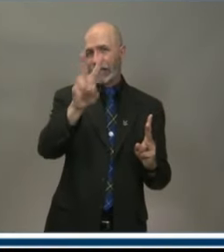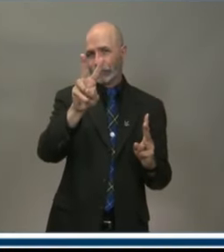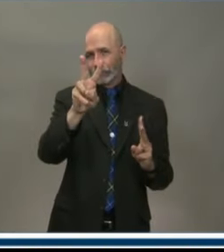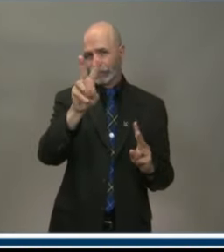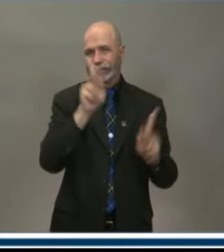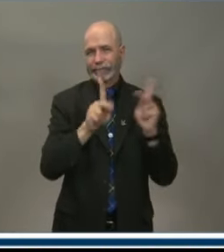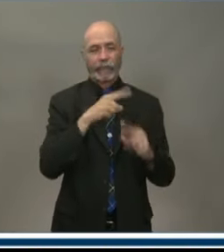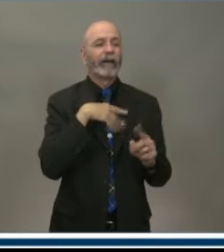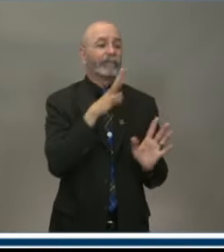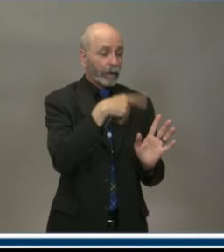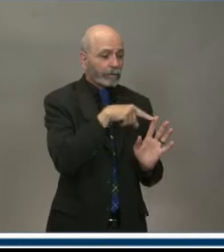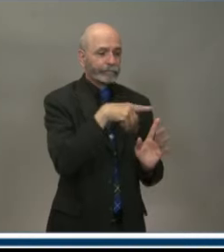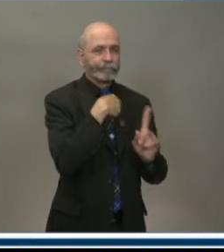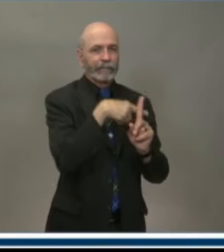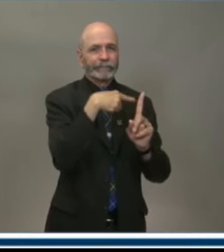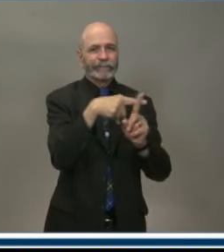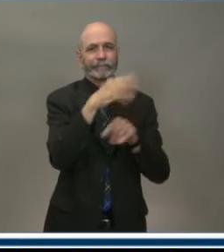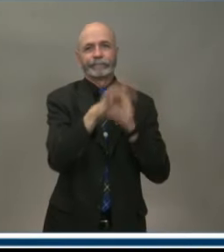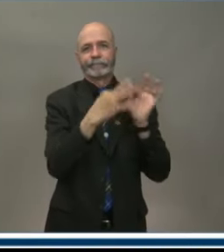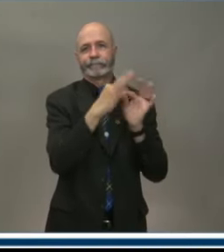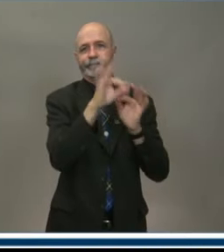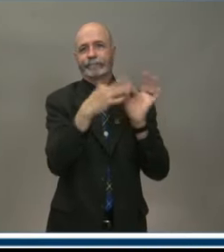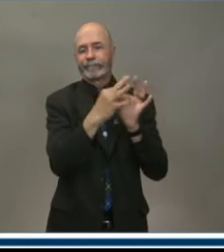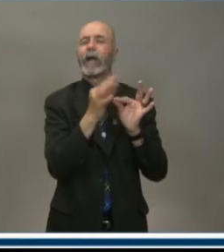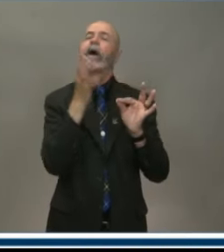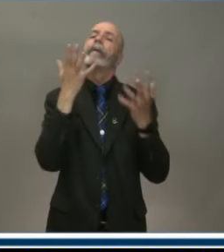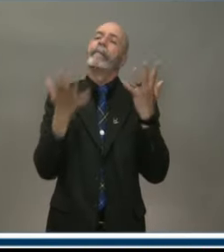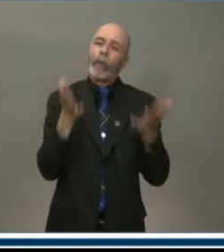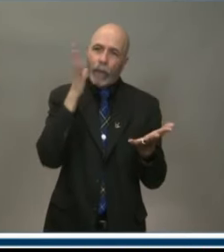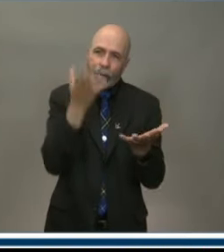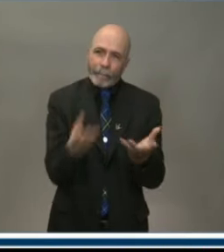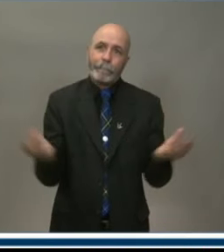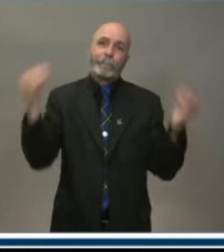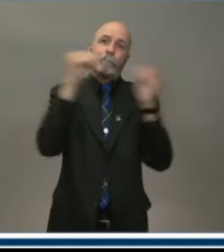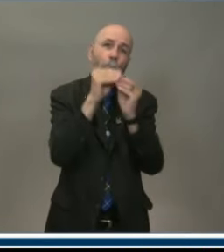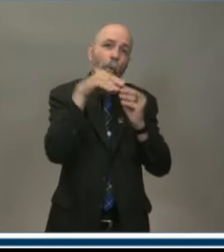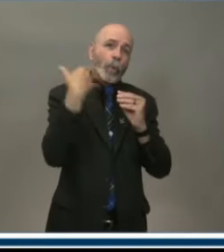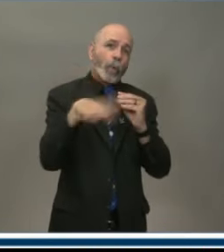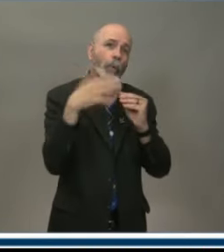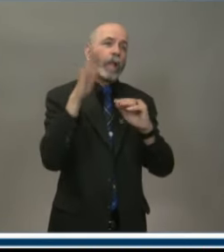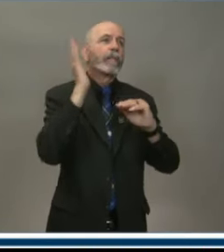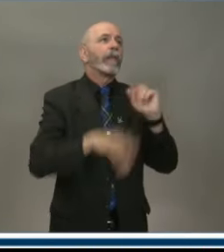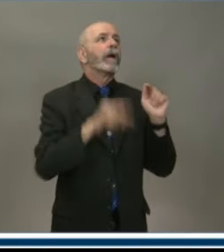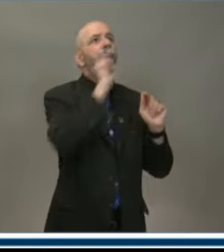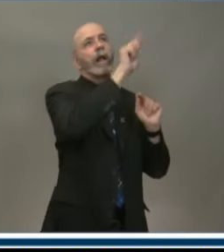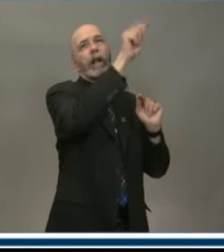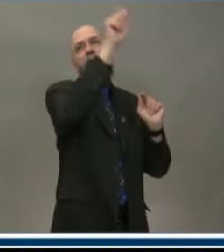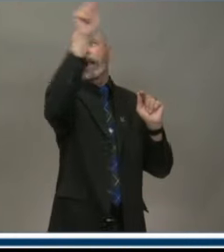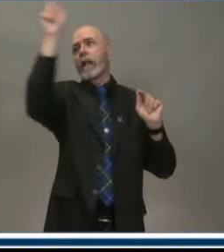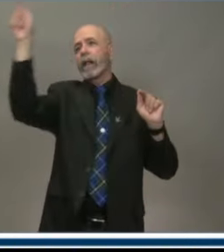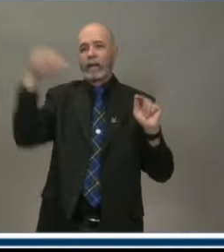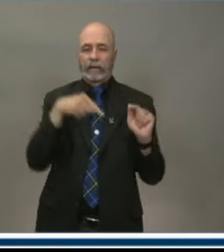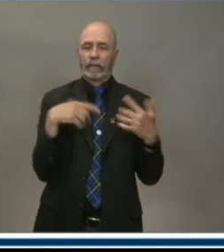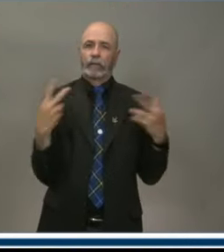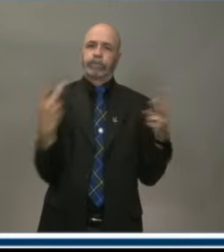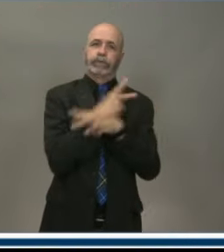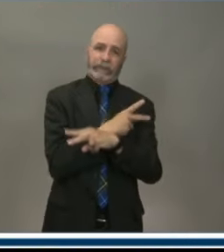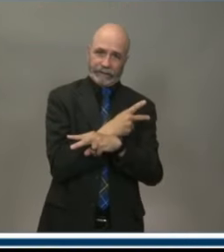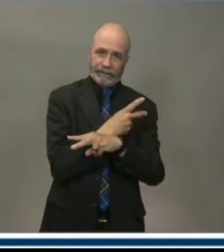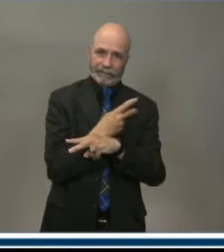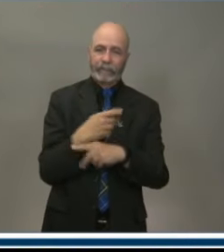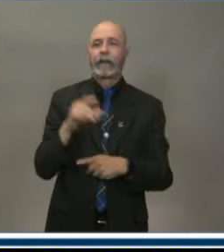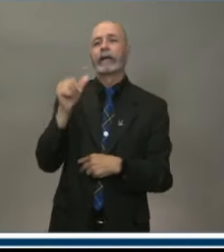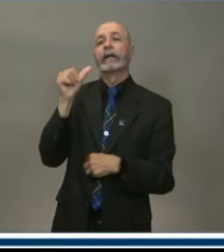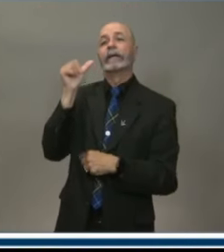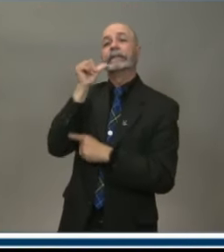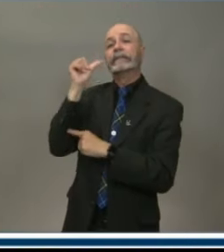per capita than any other province in Canada. Yesterday, we processed 888 tests